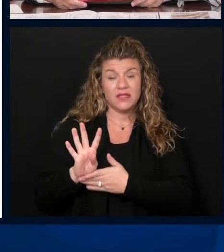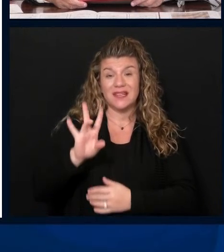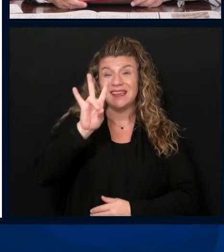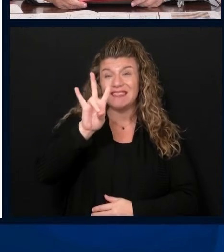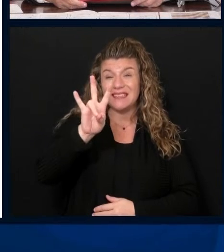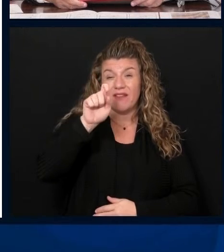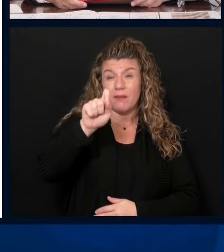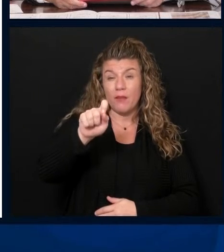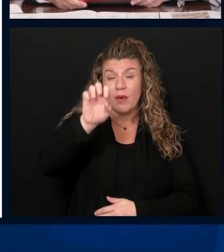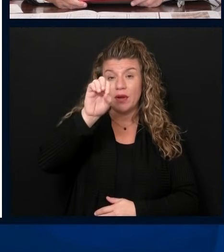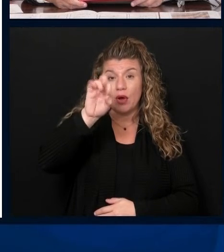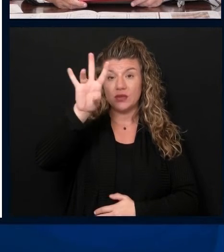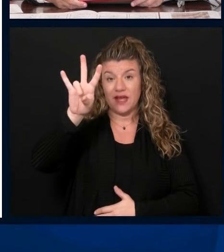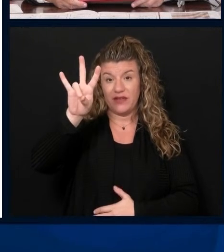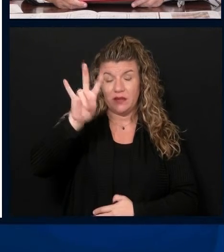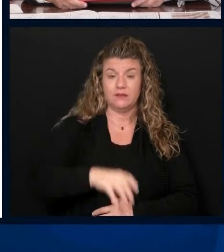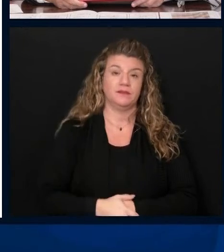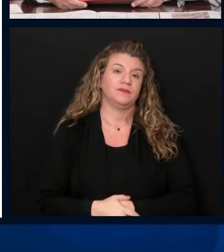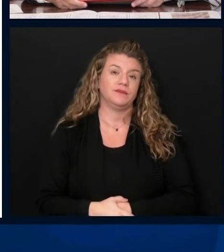7.07.